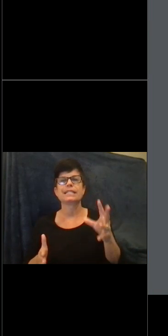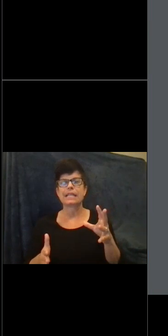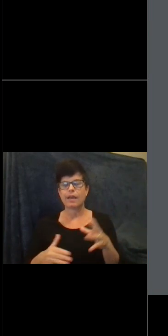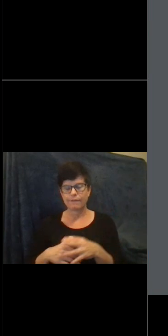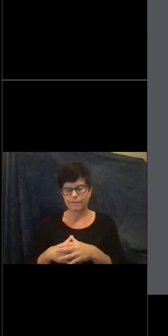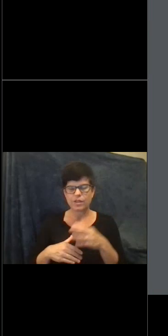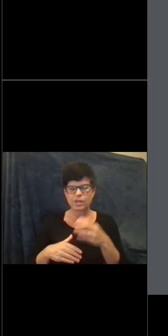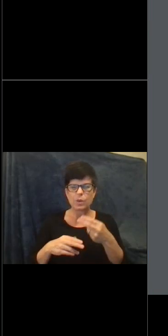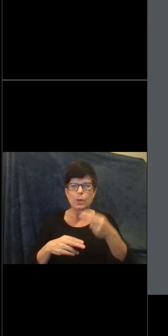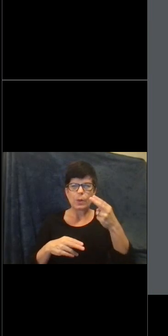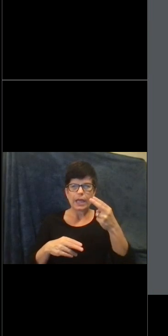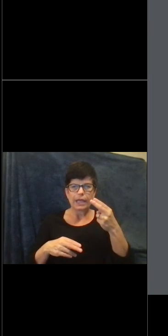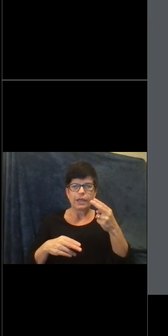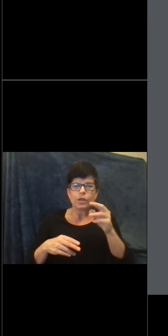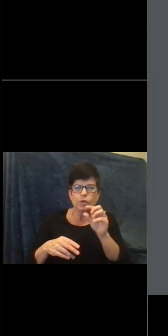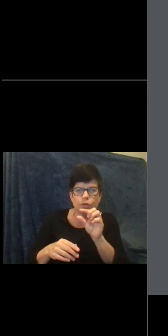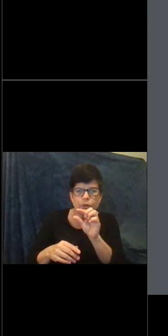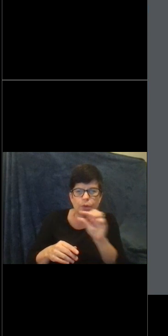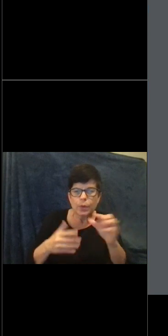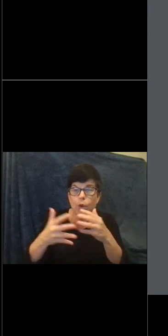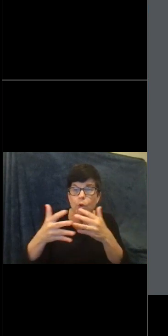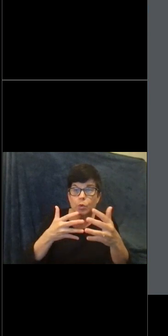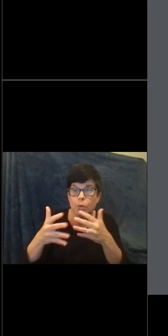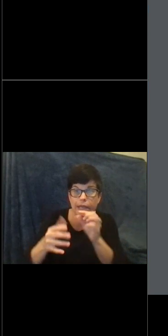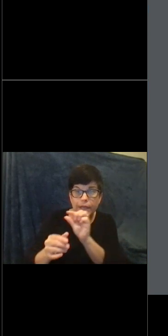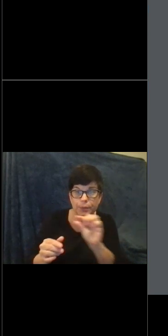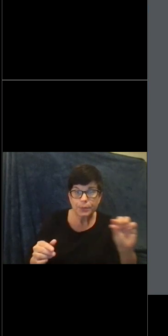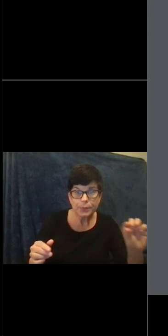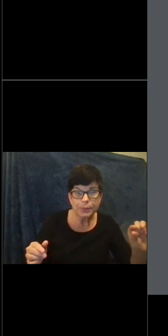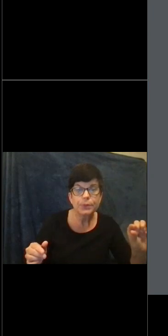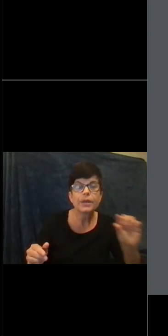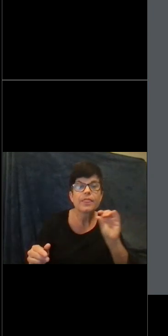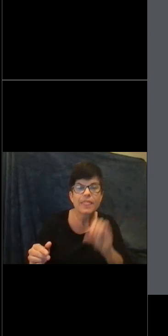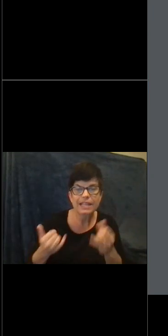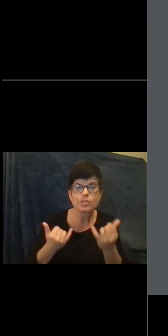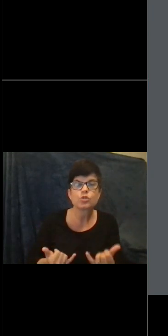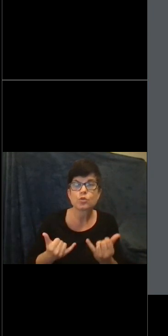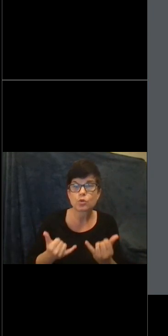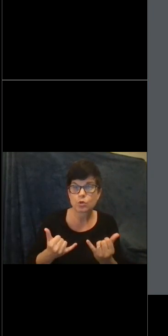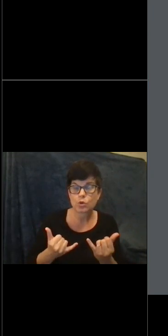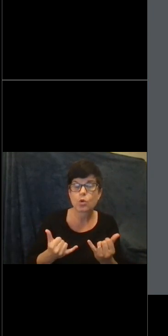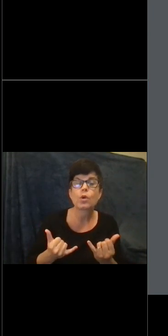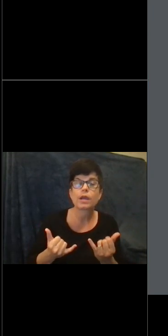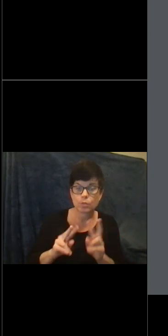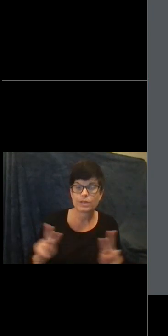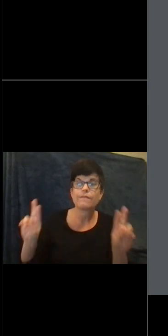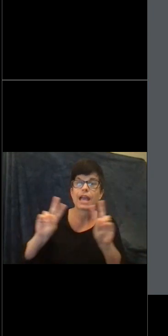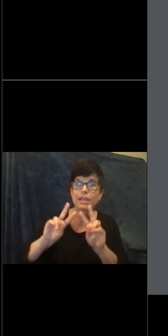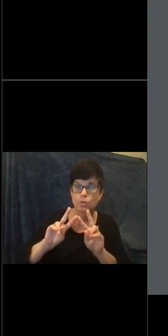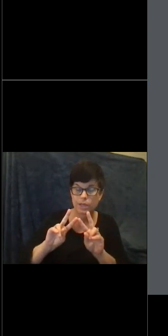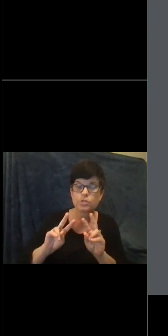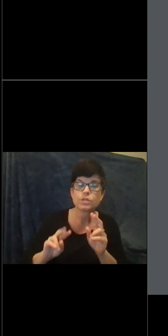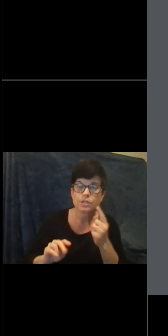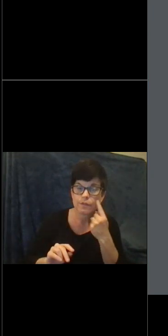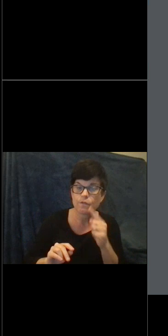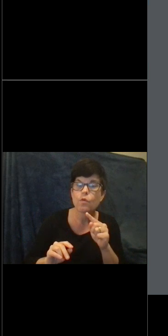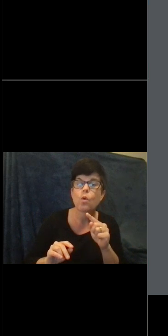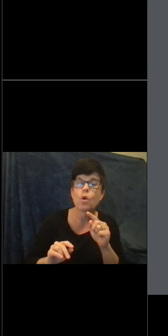So the gray shaded line is what the current property valuation is for this per square footage.